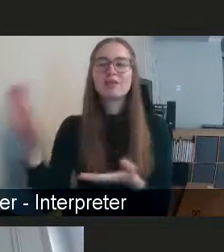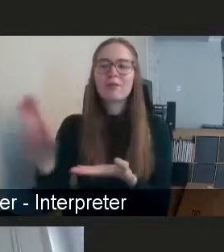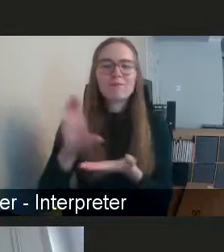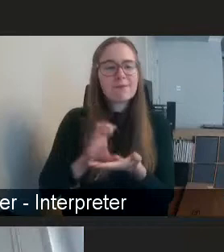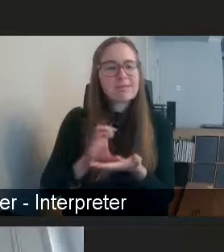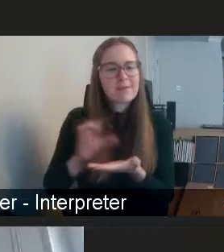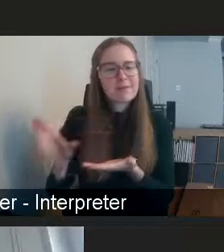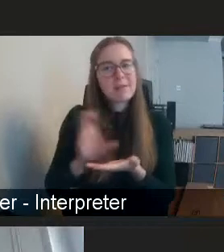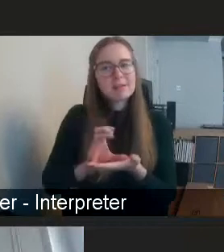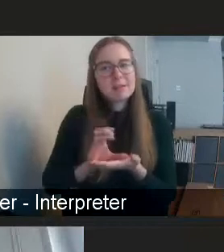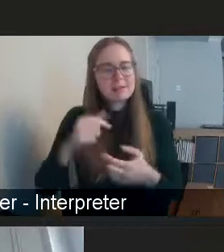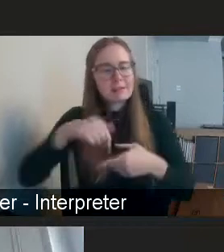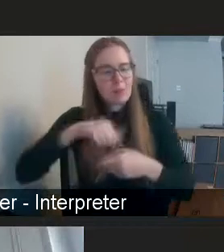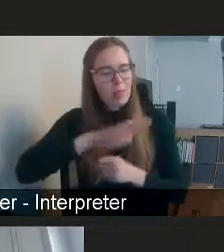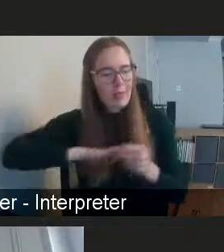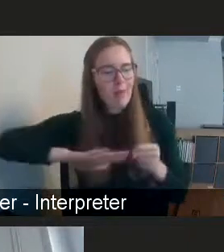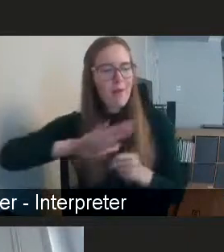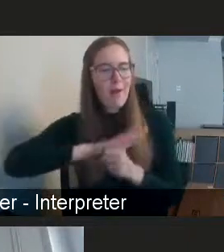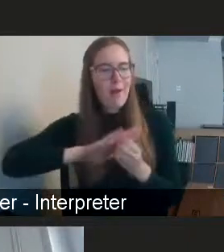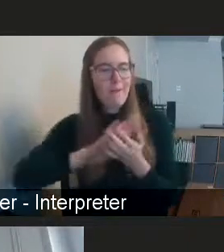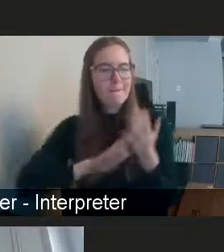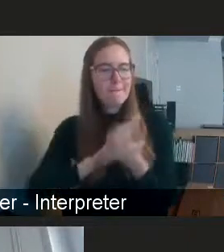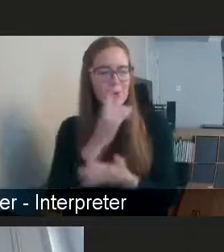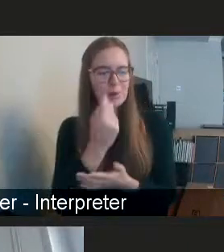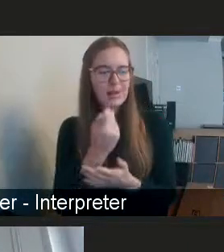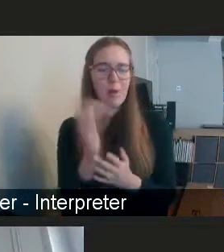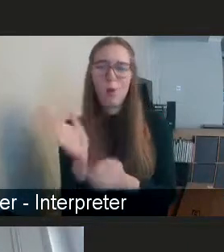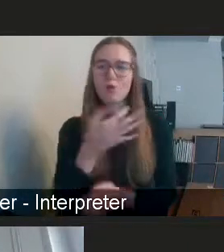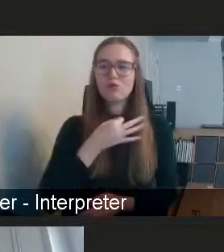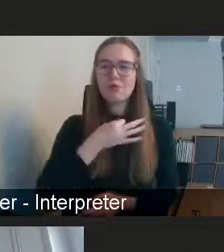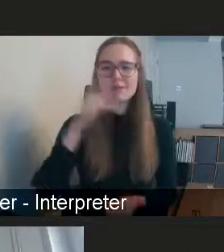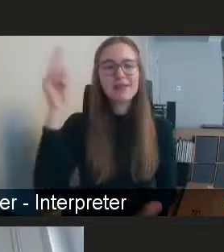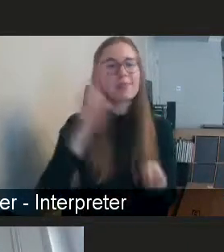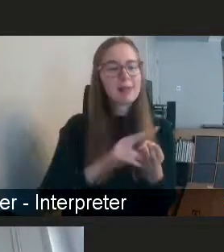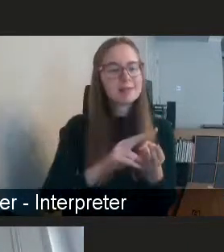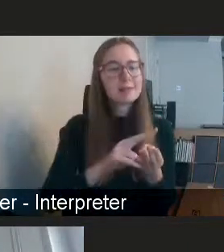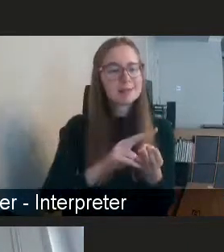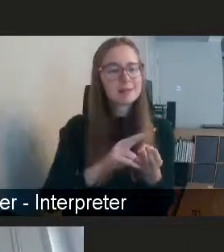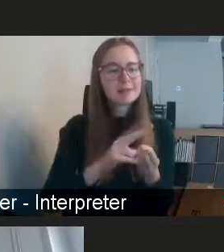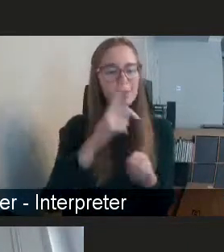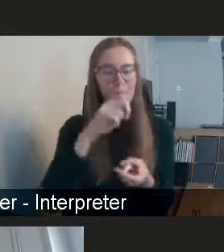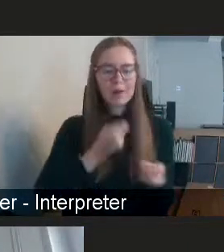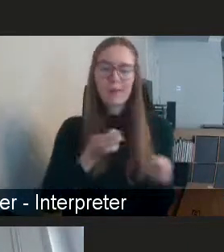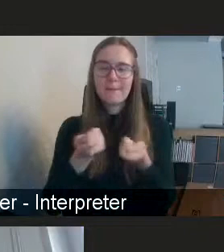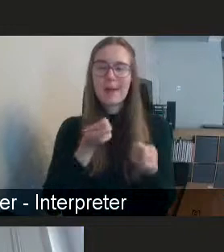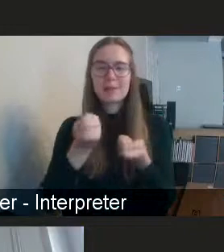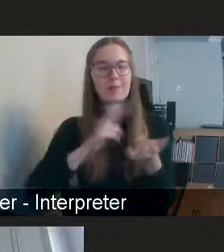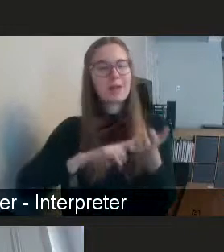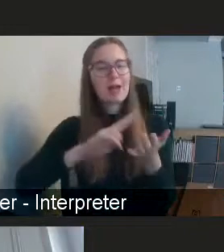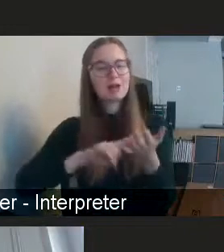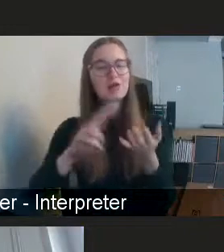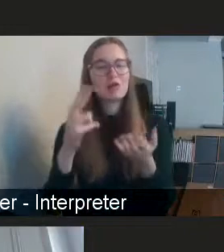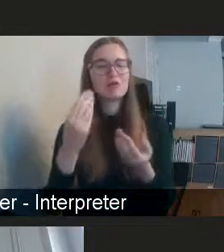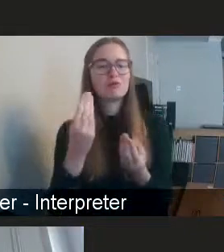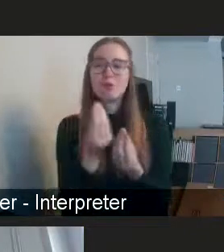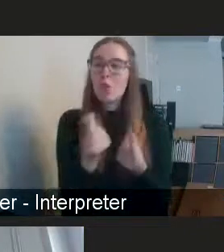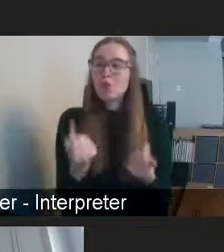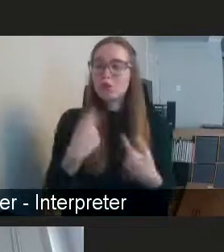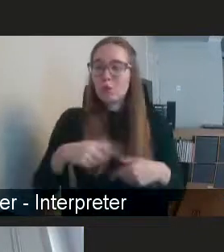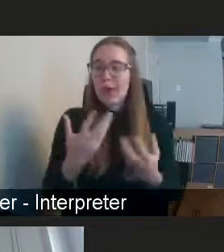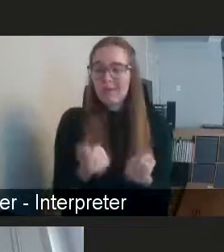into this area so that we can mitigate those risks and manage our natural assets and solutions that are